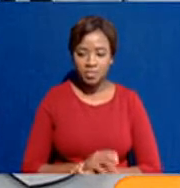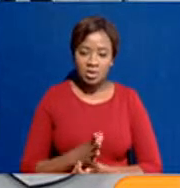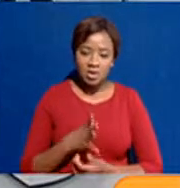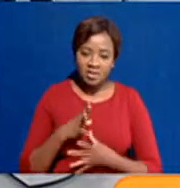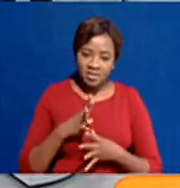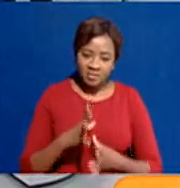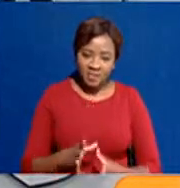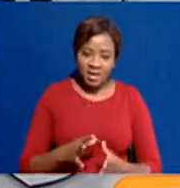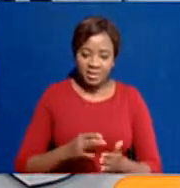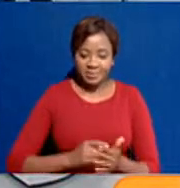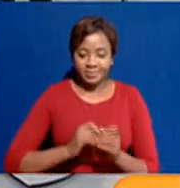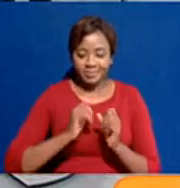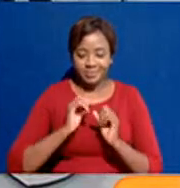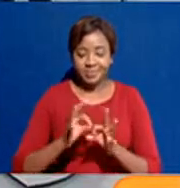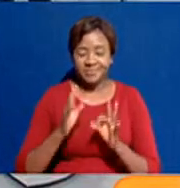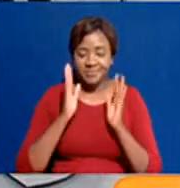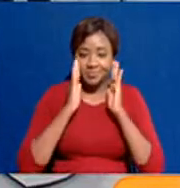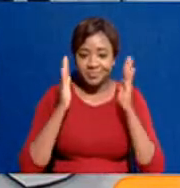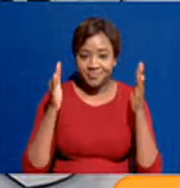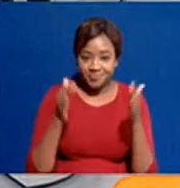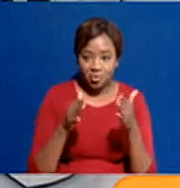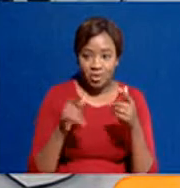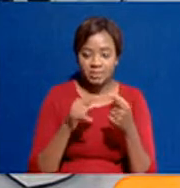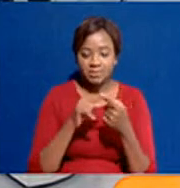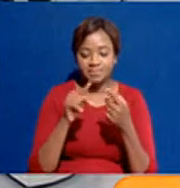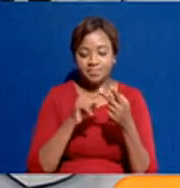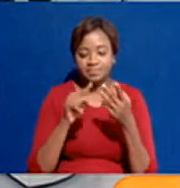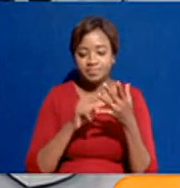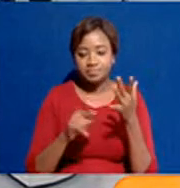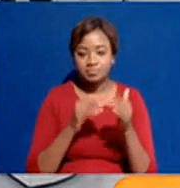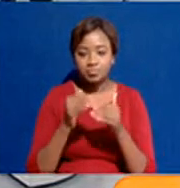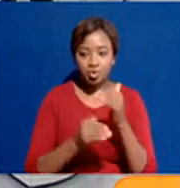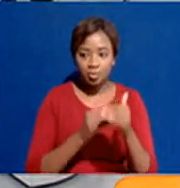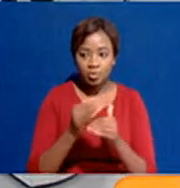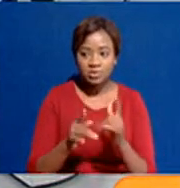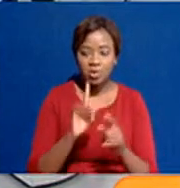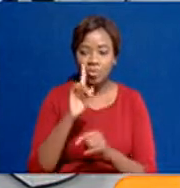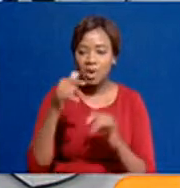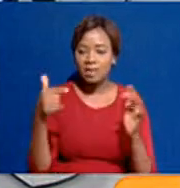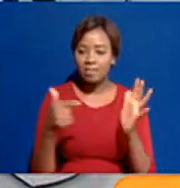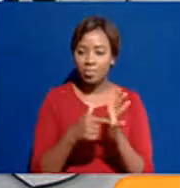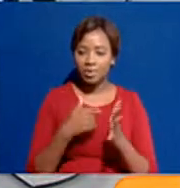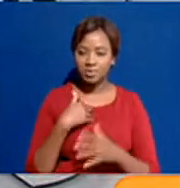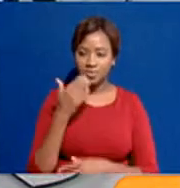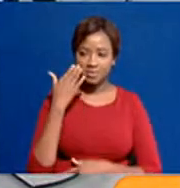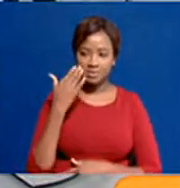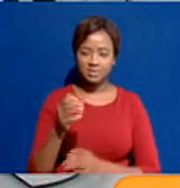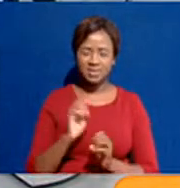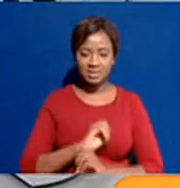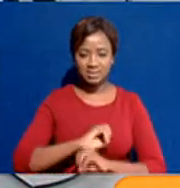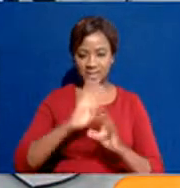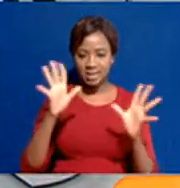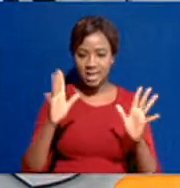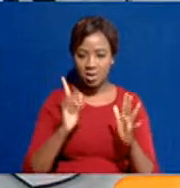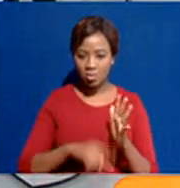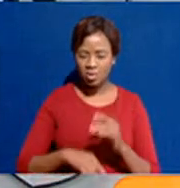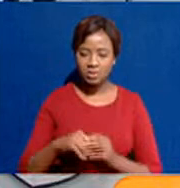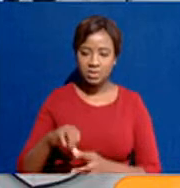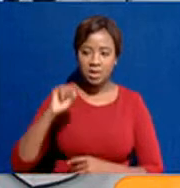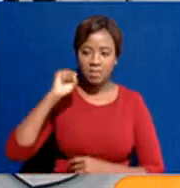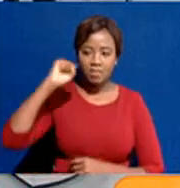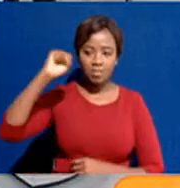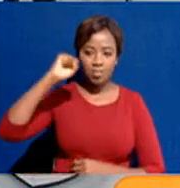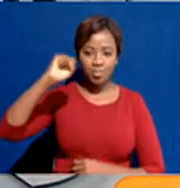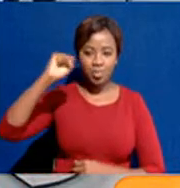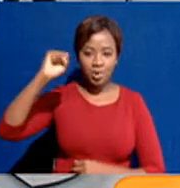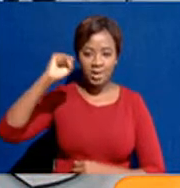legal procedures that we have used, one thing has been very clear, is that politics dominates and actually influences